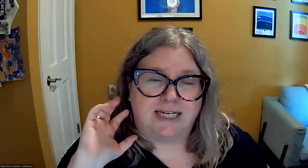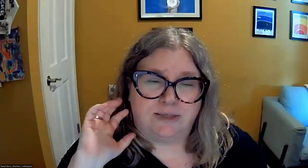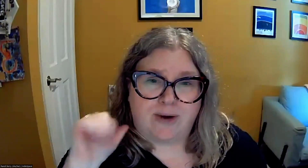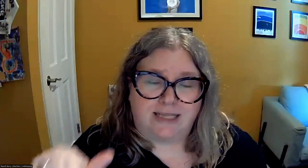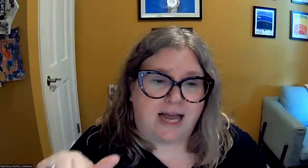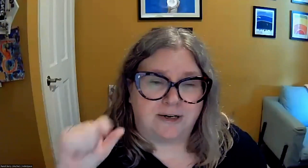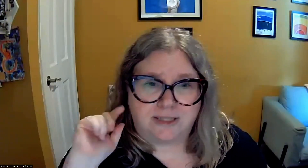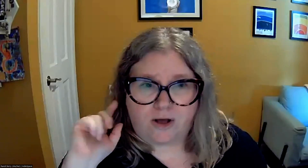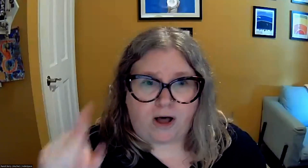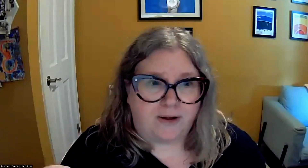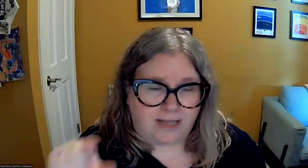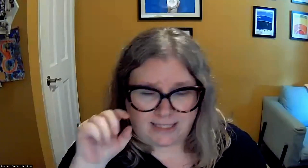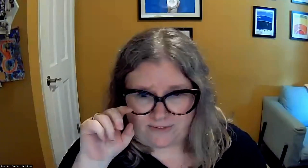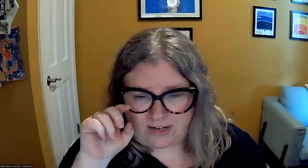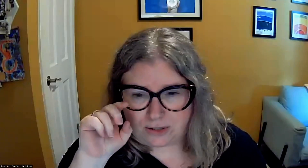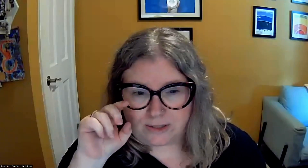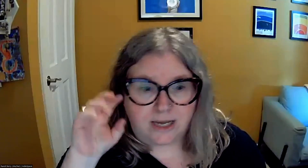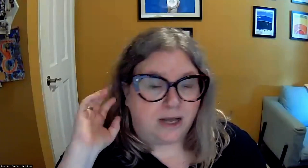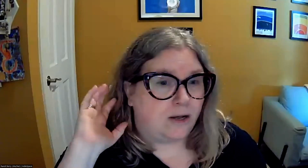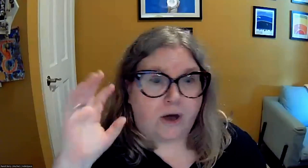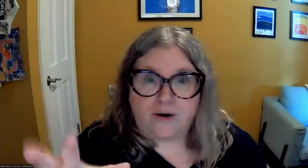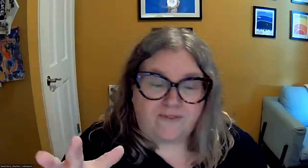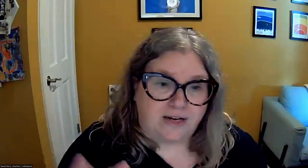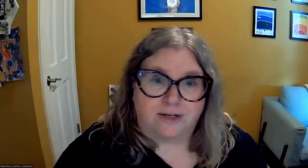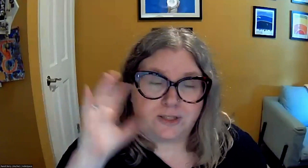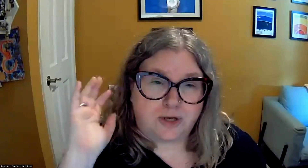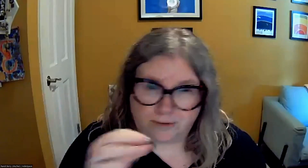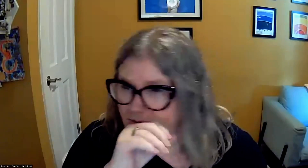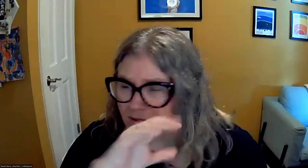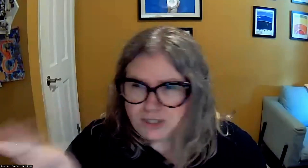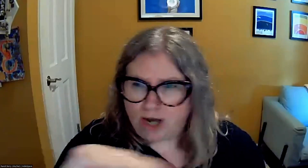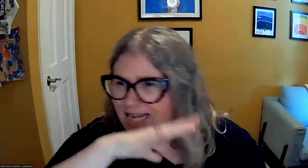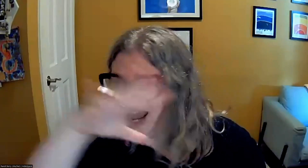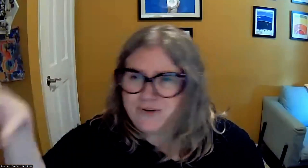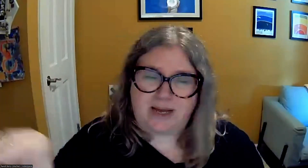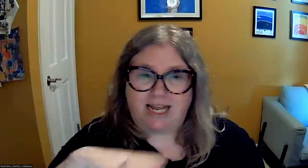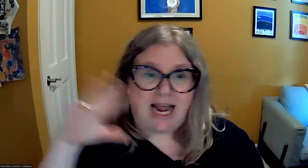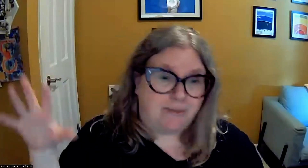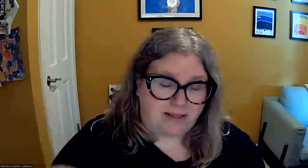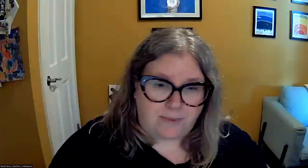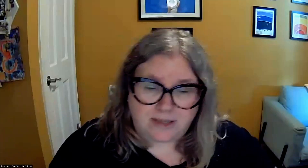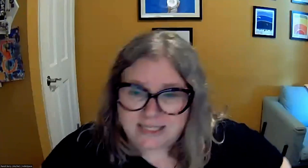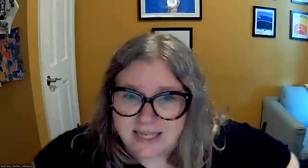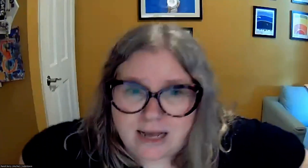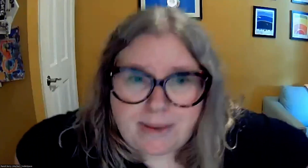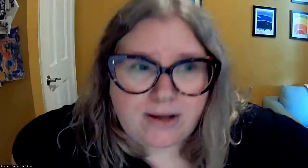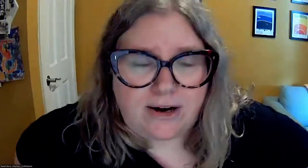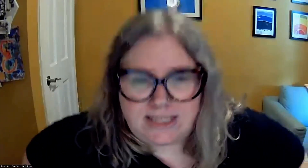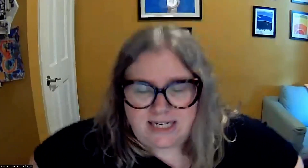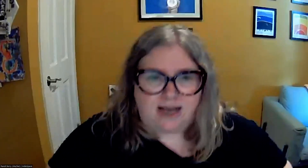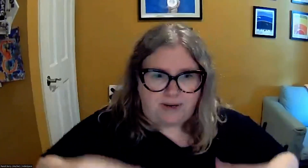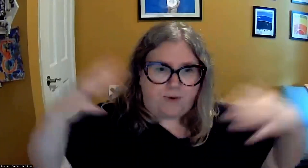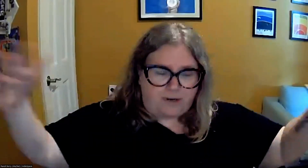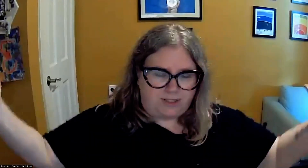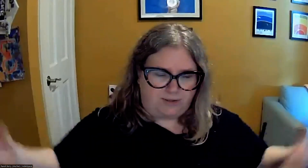is willing to write letters, call their elected officials, go to funders, talk to everybody and anybody that will listen about